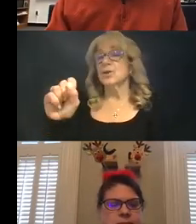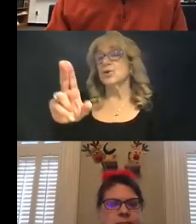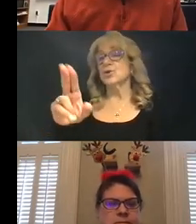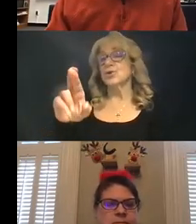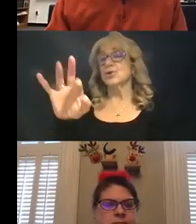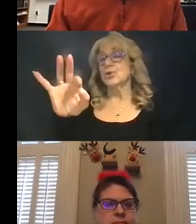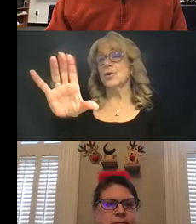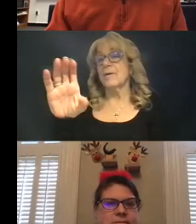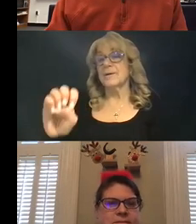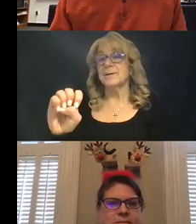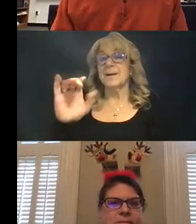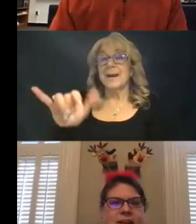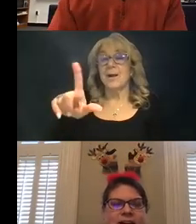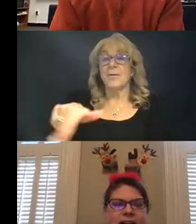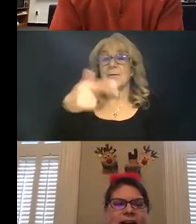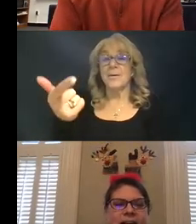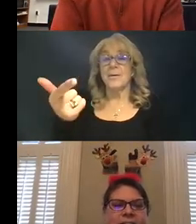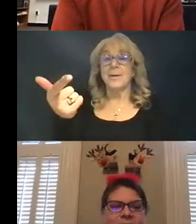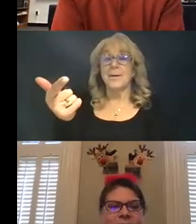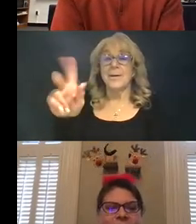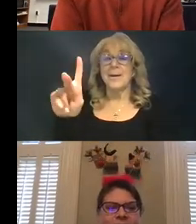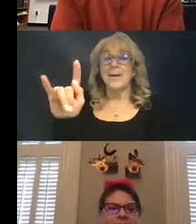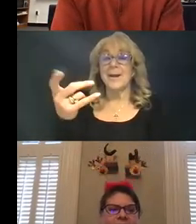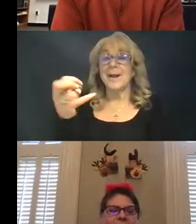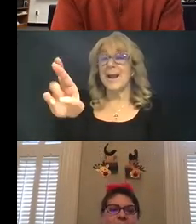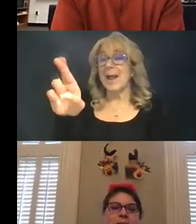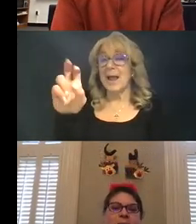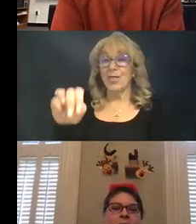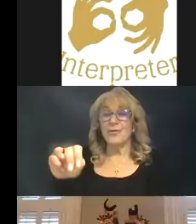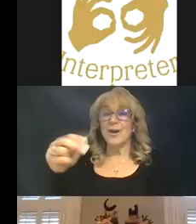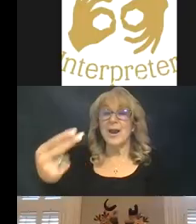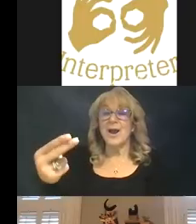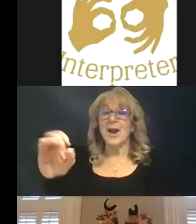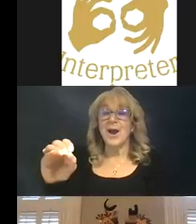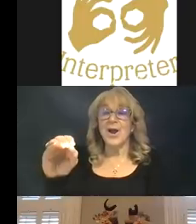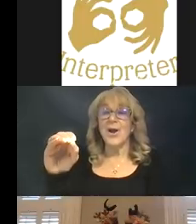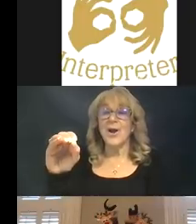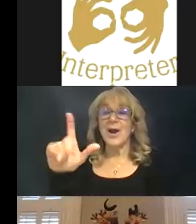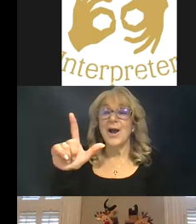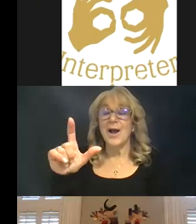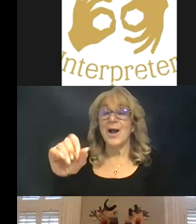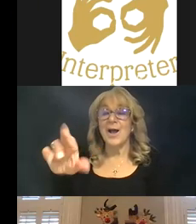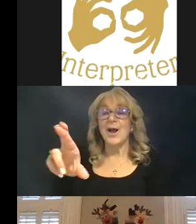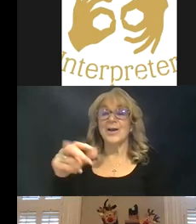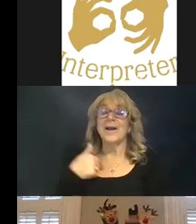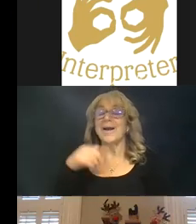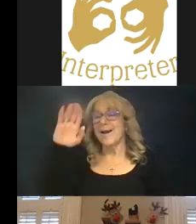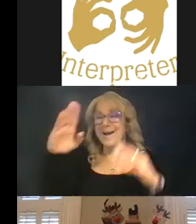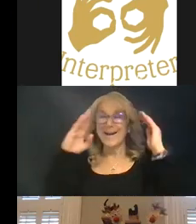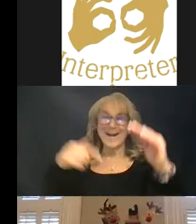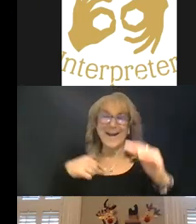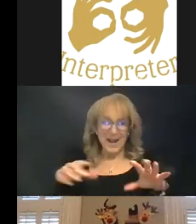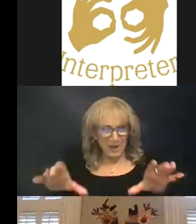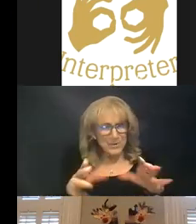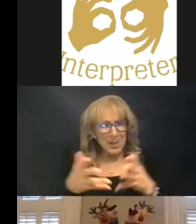turn it over to Catherine Holler. Hi, everyone. I do a lot of cooking in the kitchen, and the